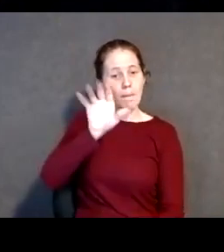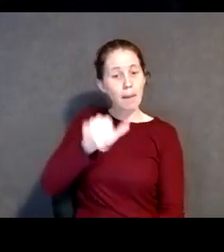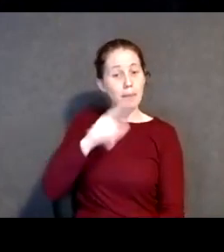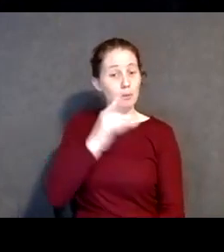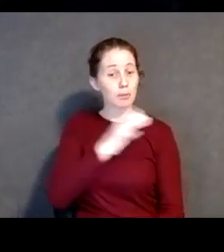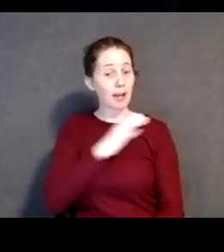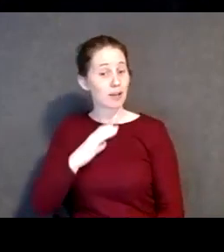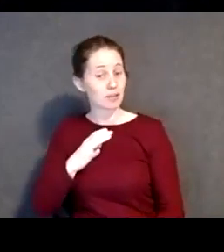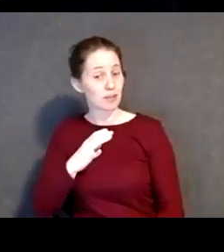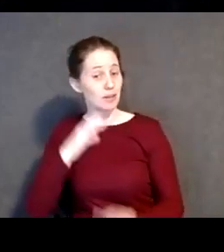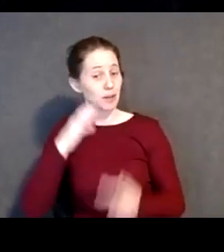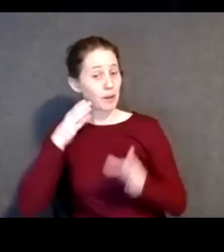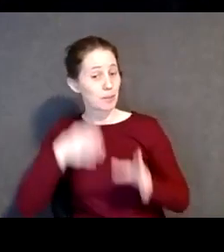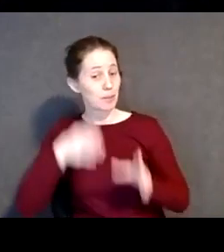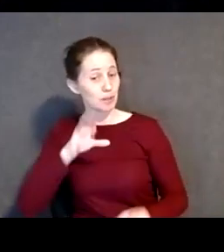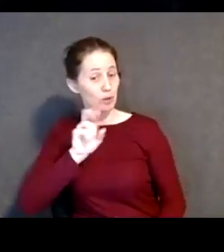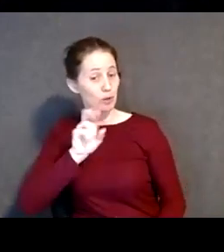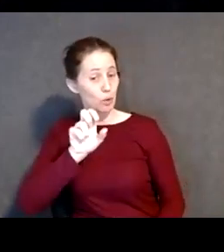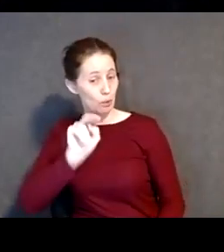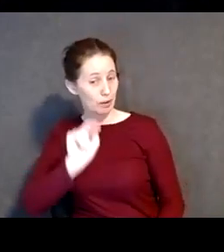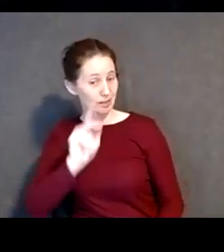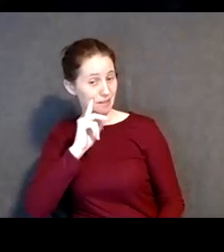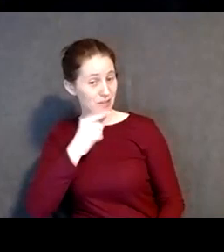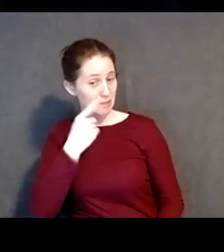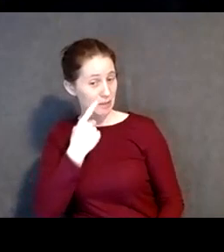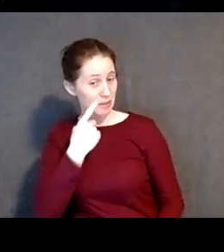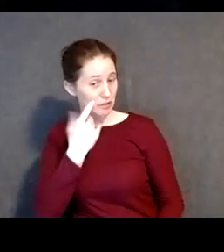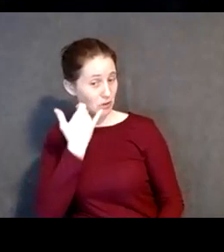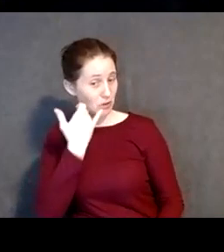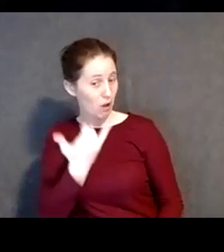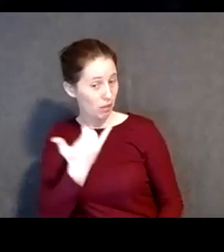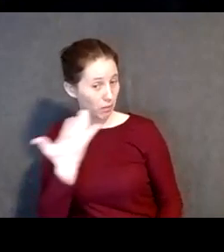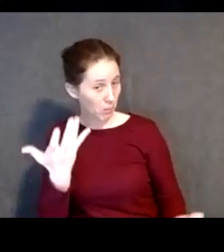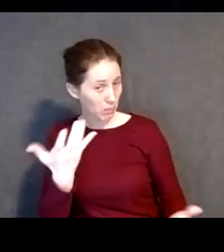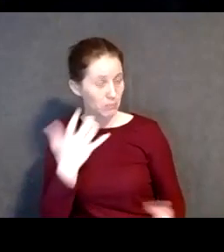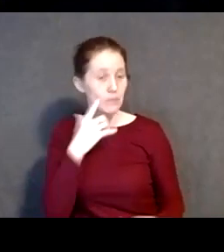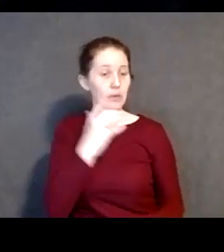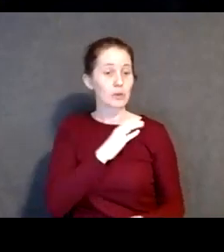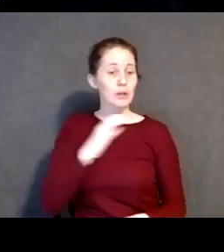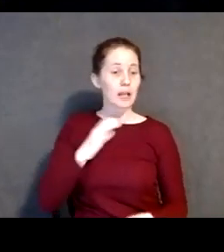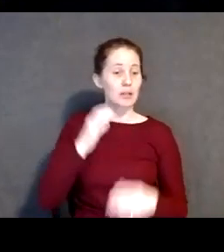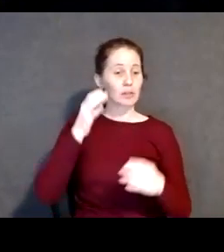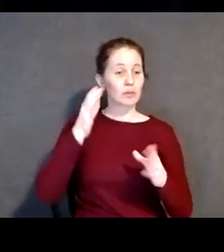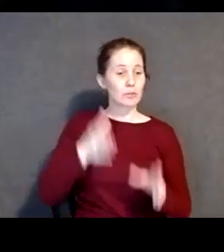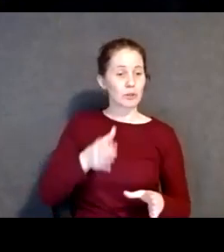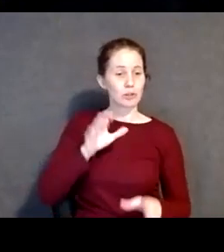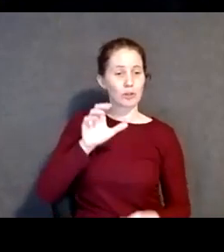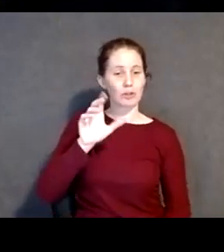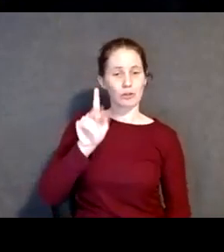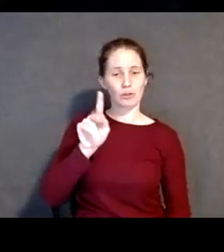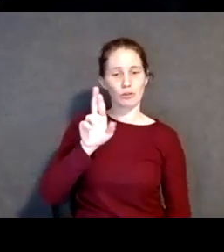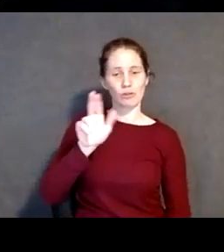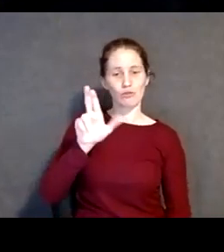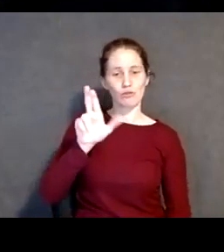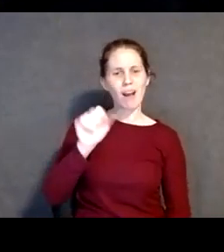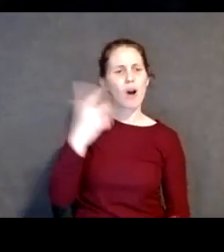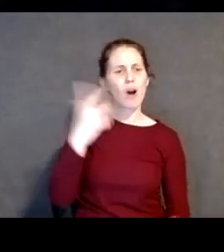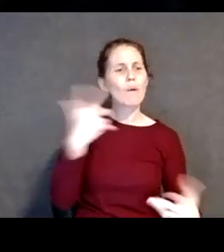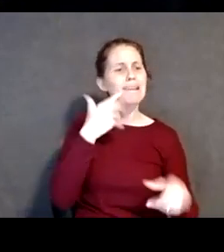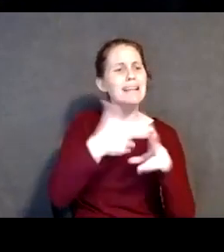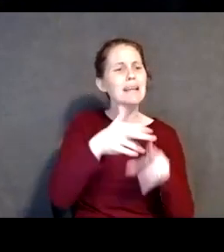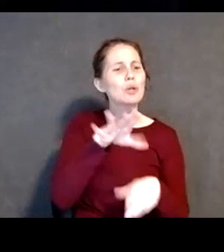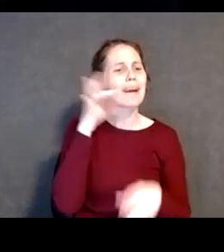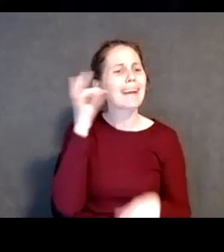Councilperson Wilson when speakers are calling in? To Councilperson Krause, I must know, what is the name of your